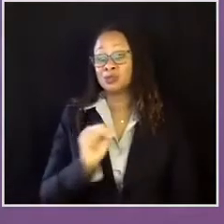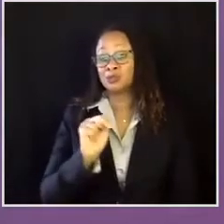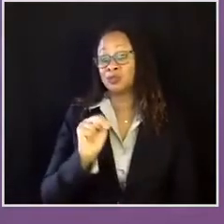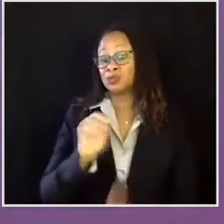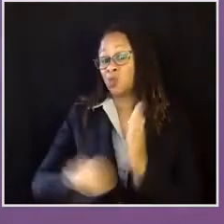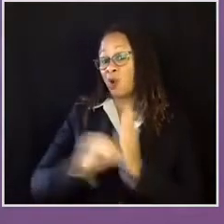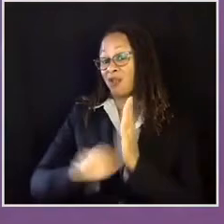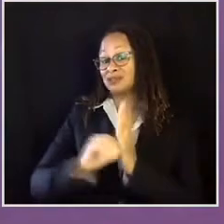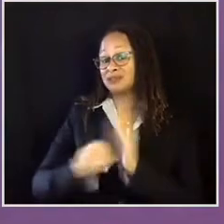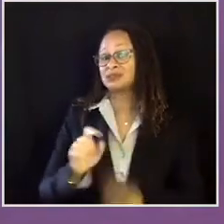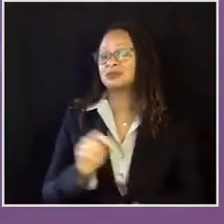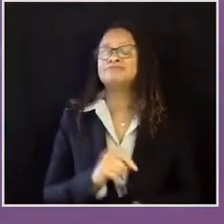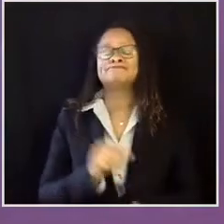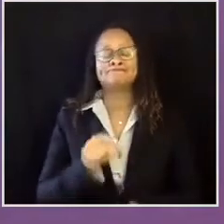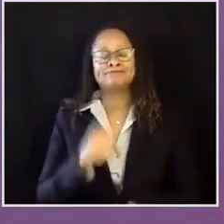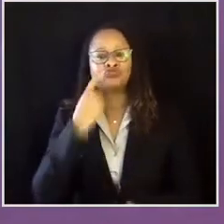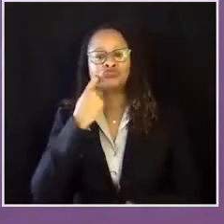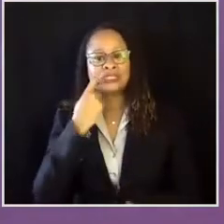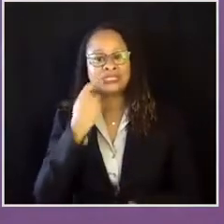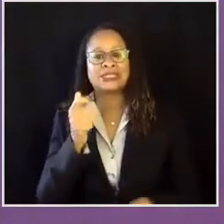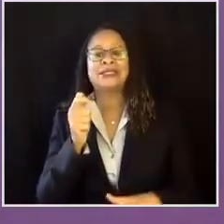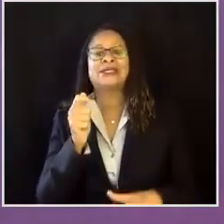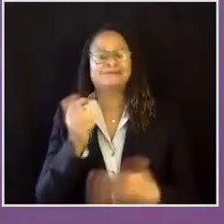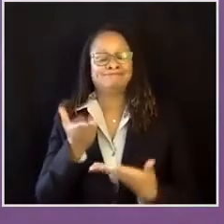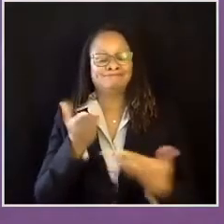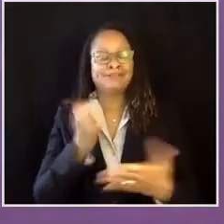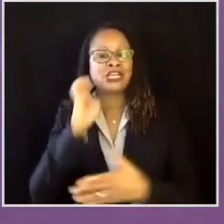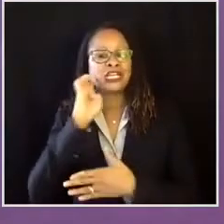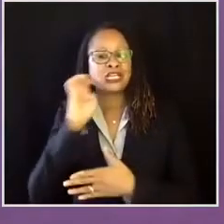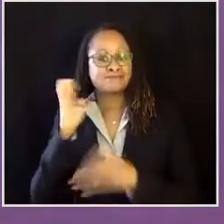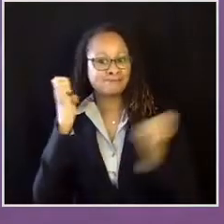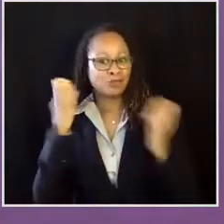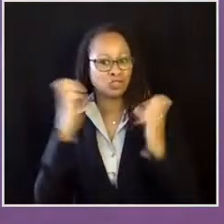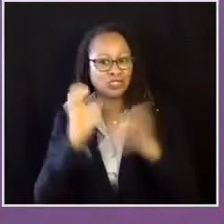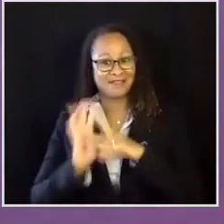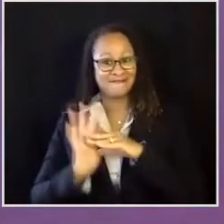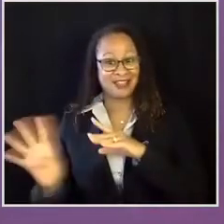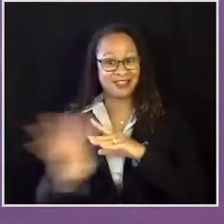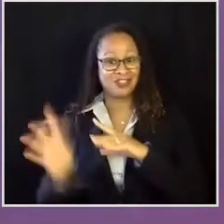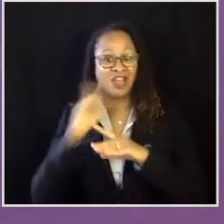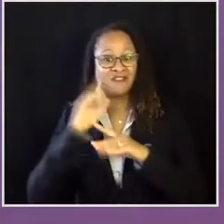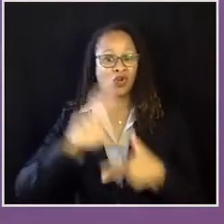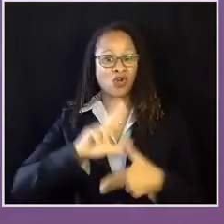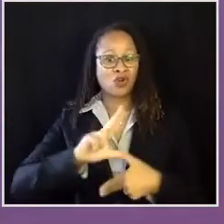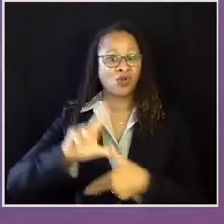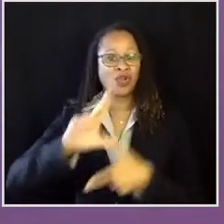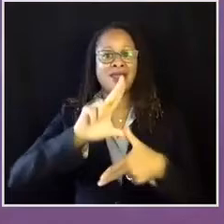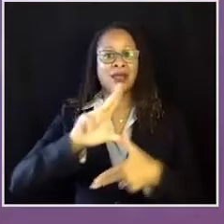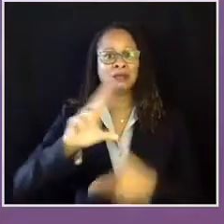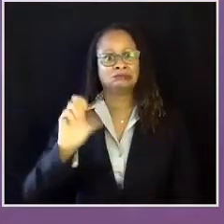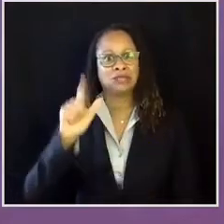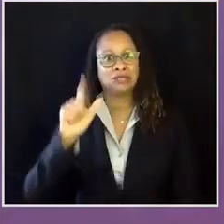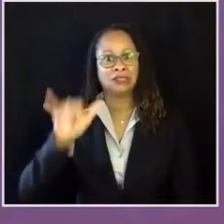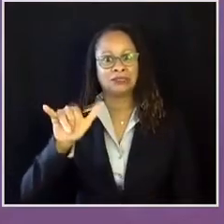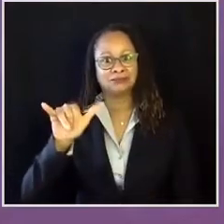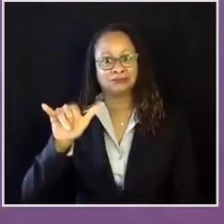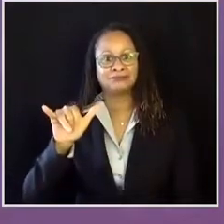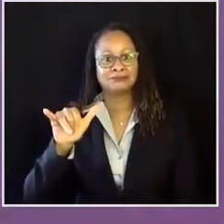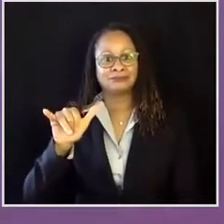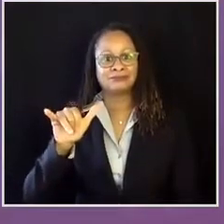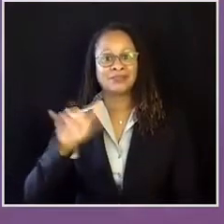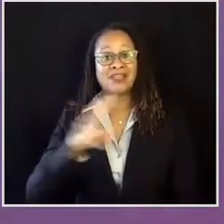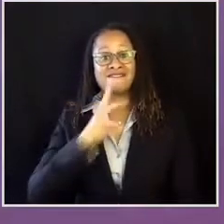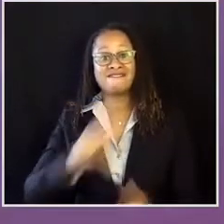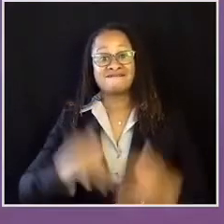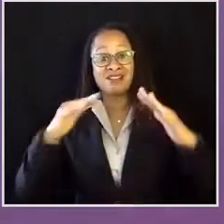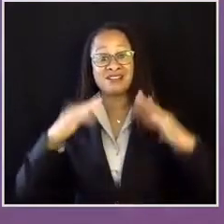in fact, have just been issued an emergency evacuation order for Hurricane Sally. Floods and droughts across